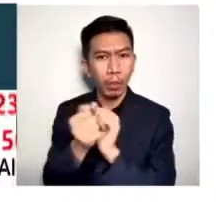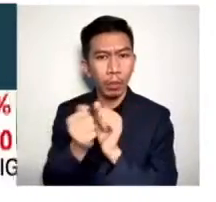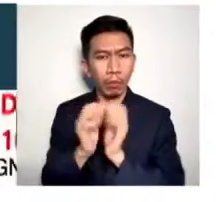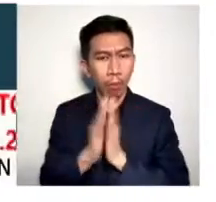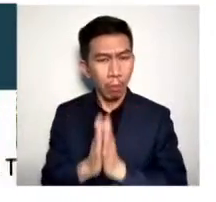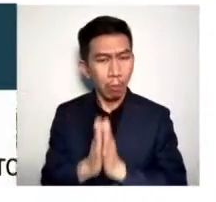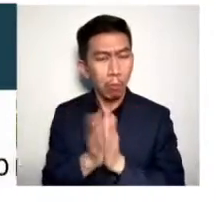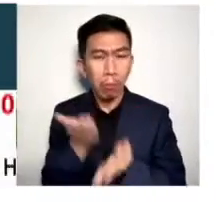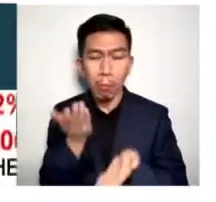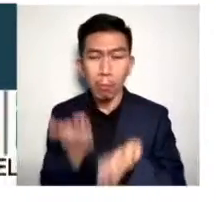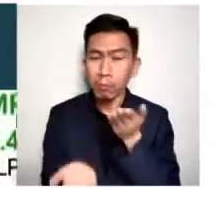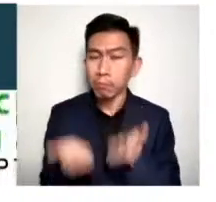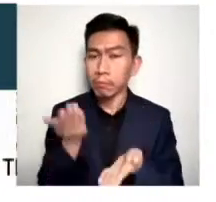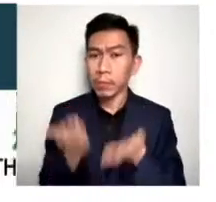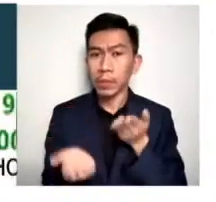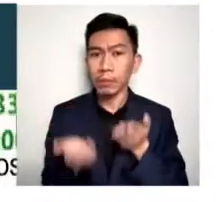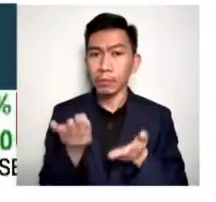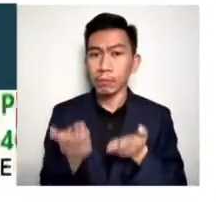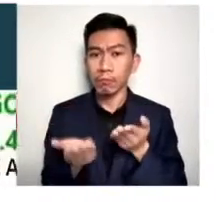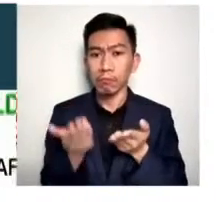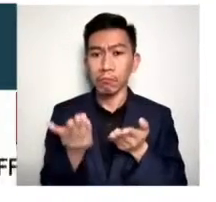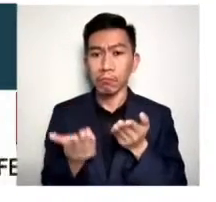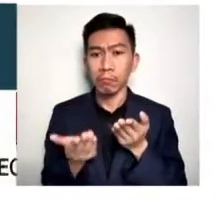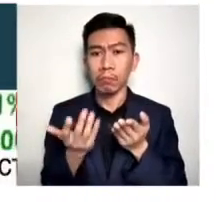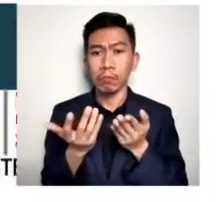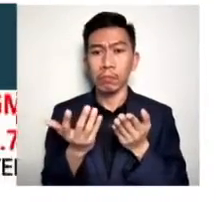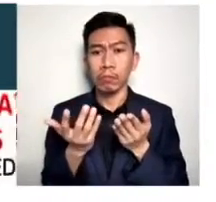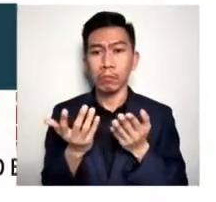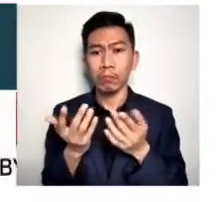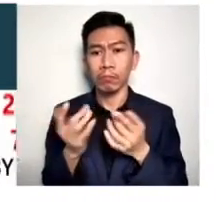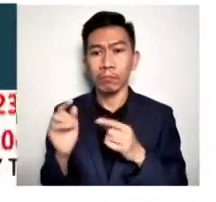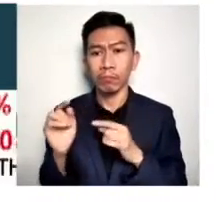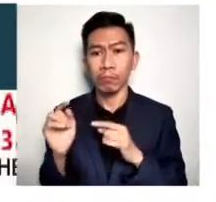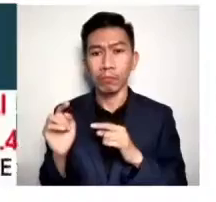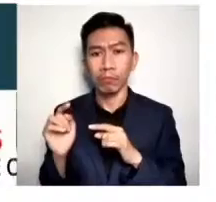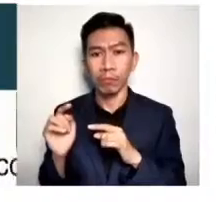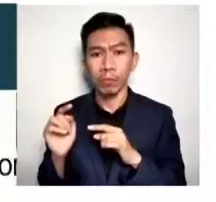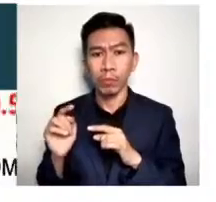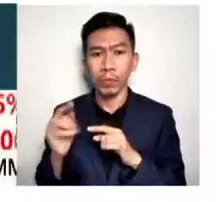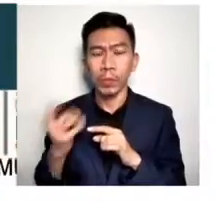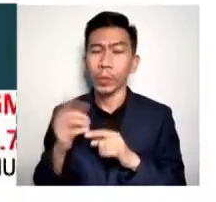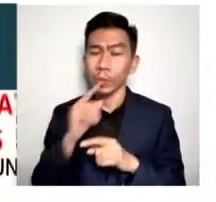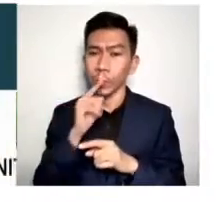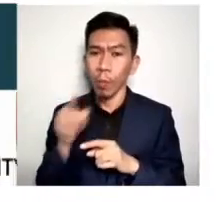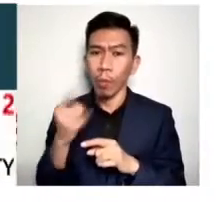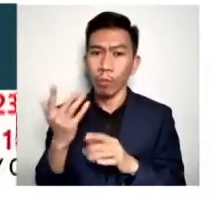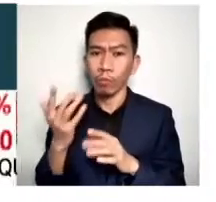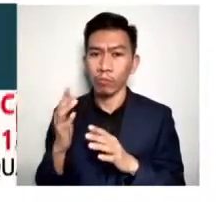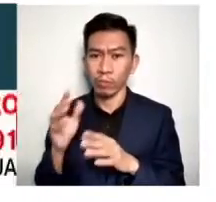might make not just the junta suffer, but ultimately the people?